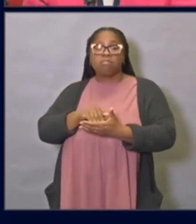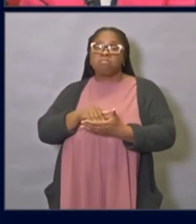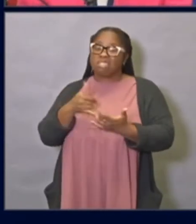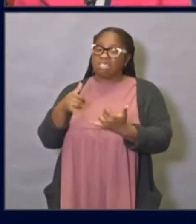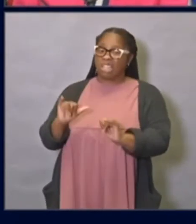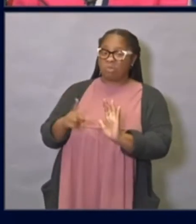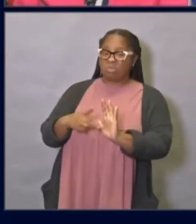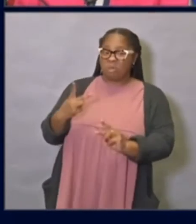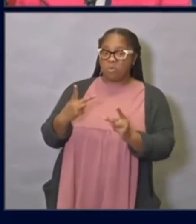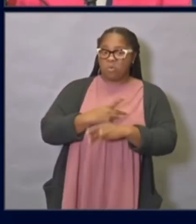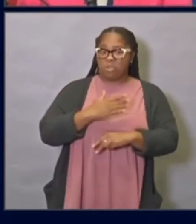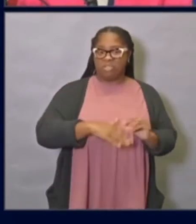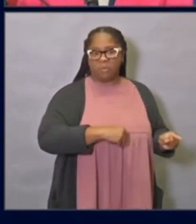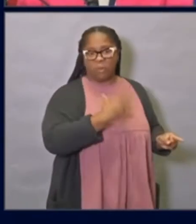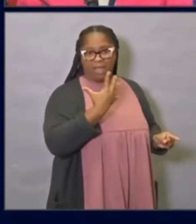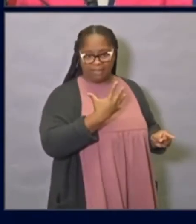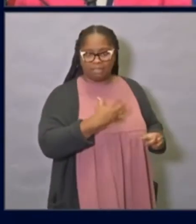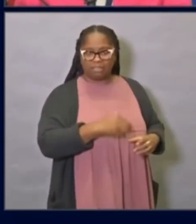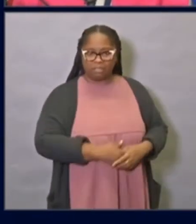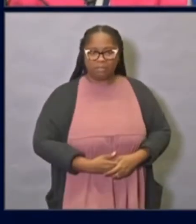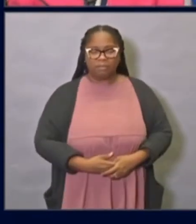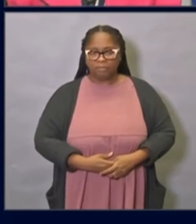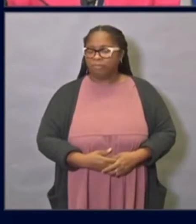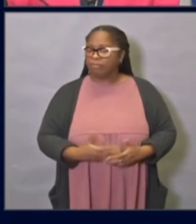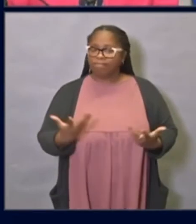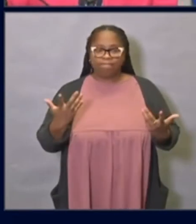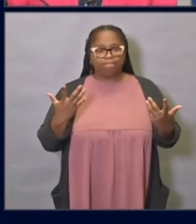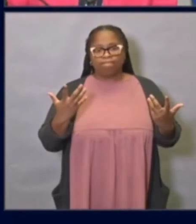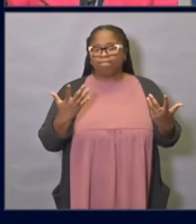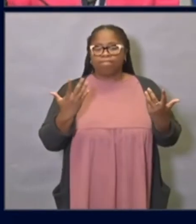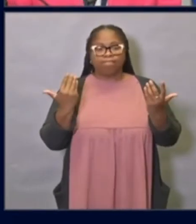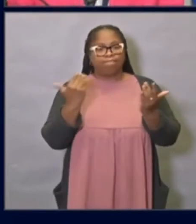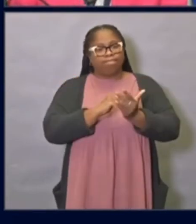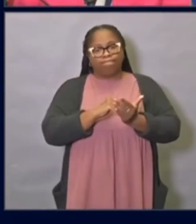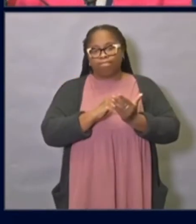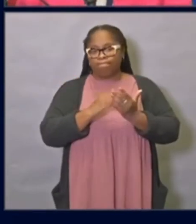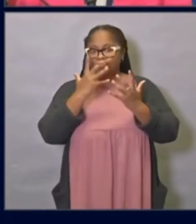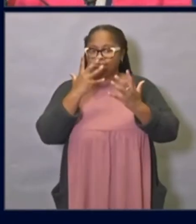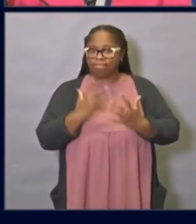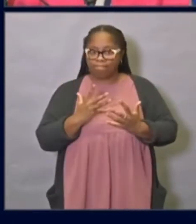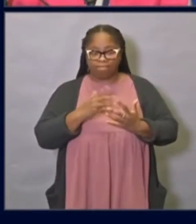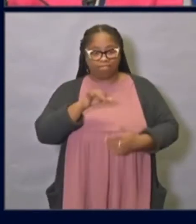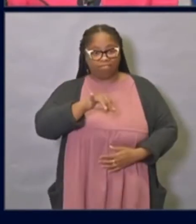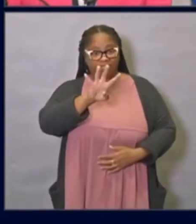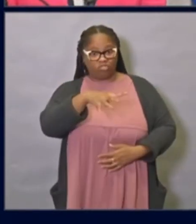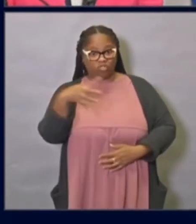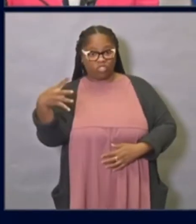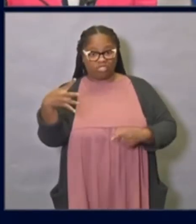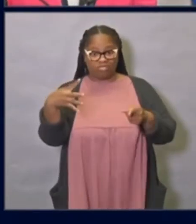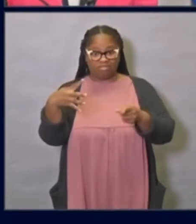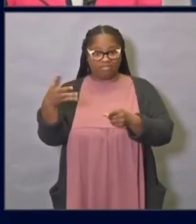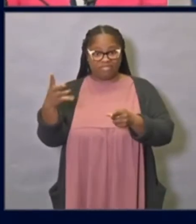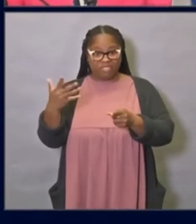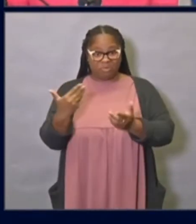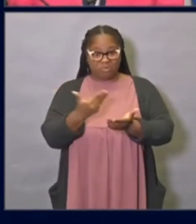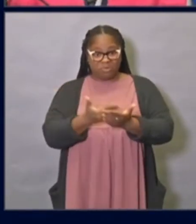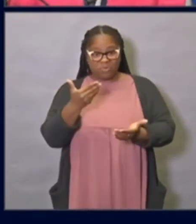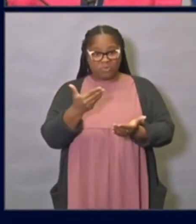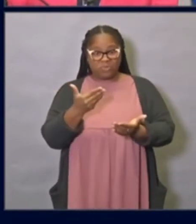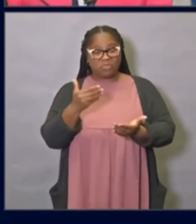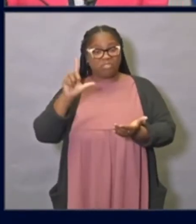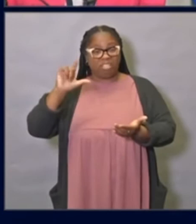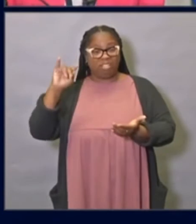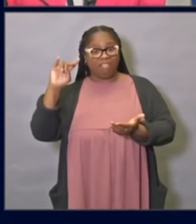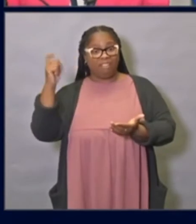of hospitalizations for white residents. Unfortunately, again, the chart shows that the gap is growing once